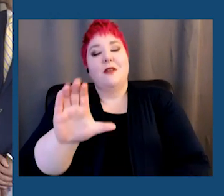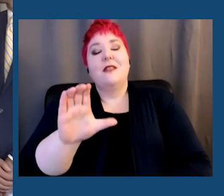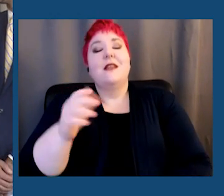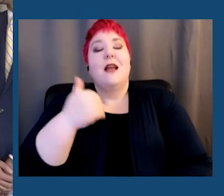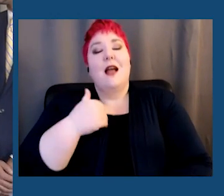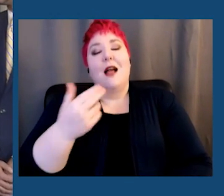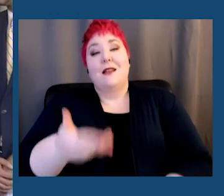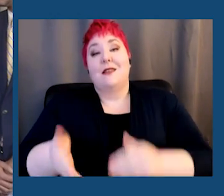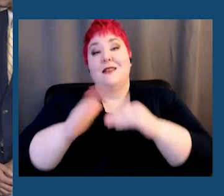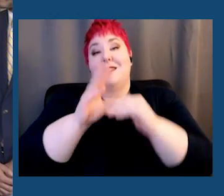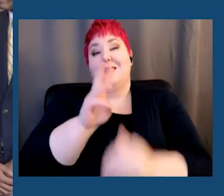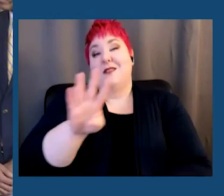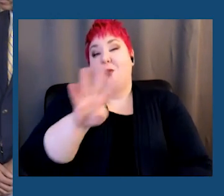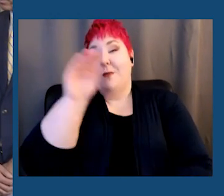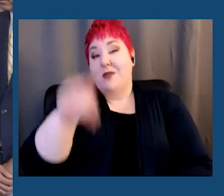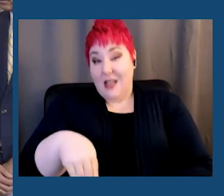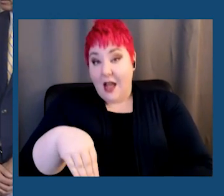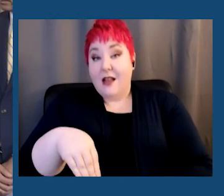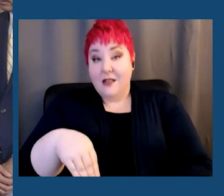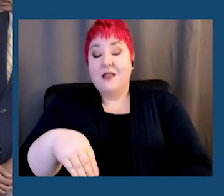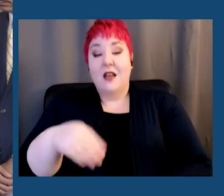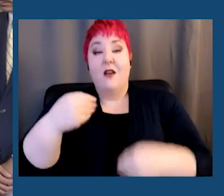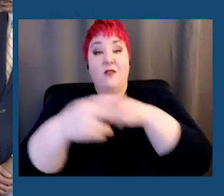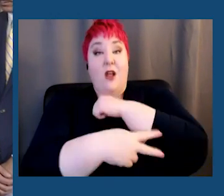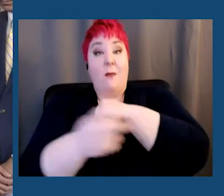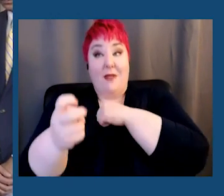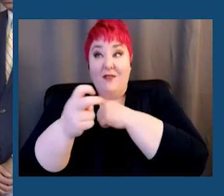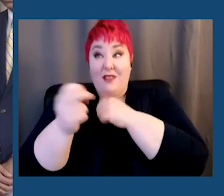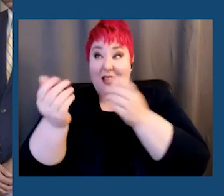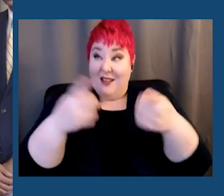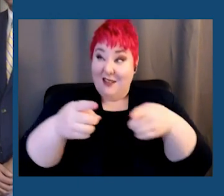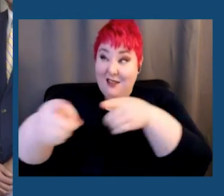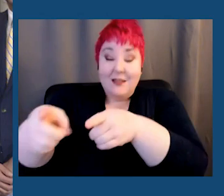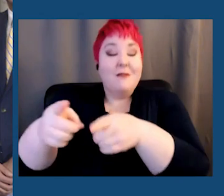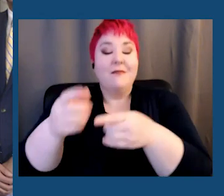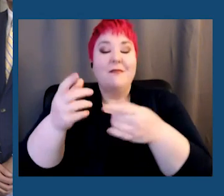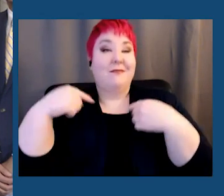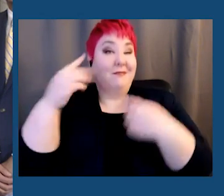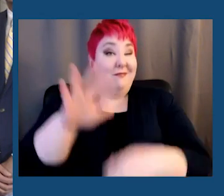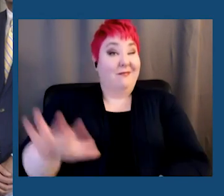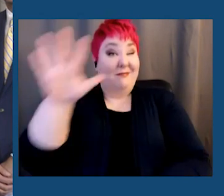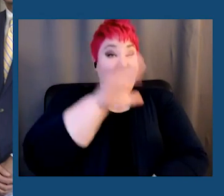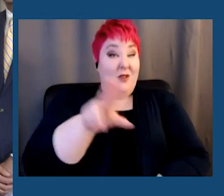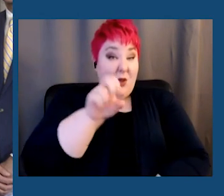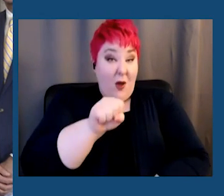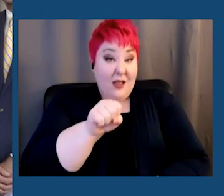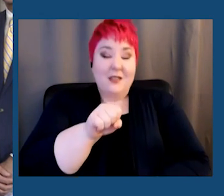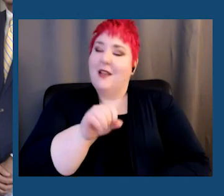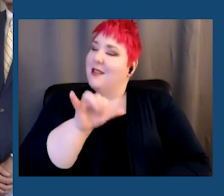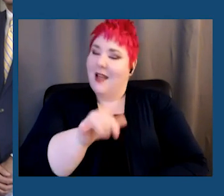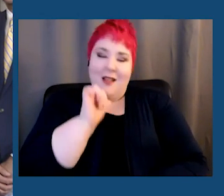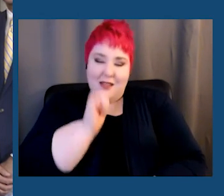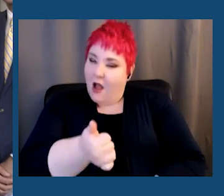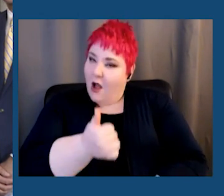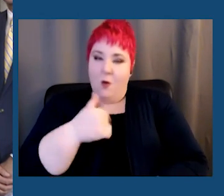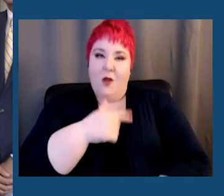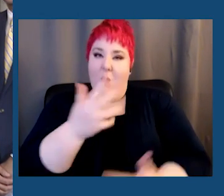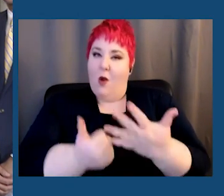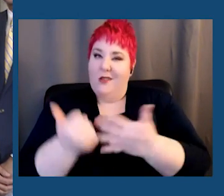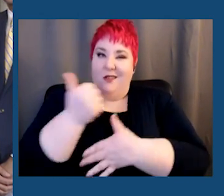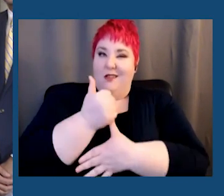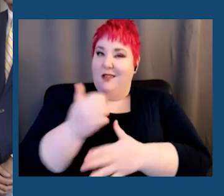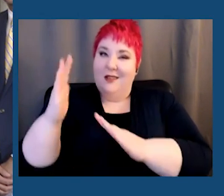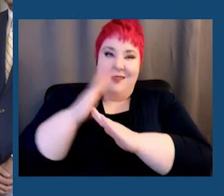reported shoplifting incidents in the country. This is not a category we want to be number one in. The situation is